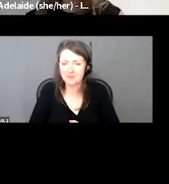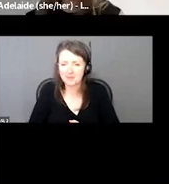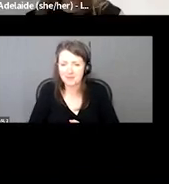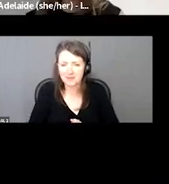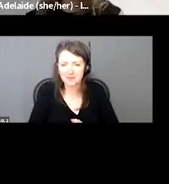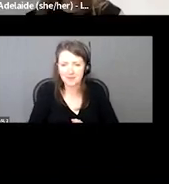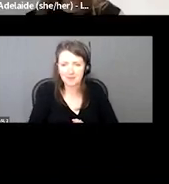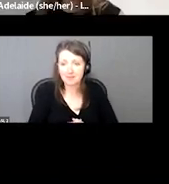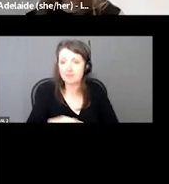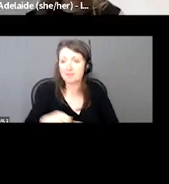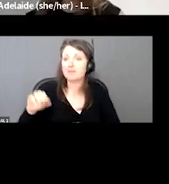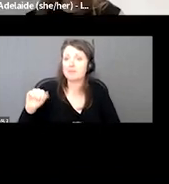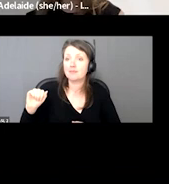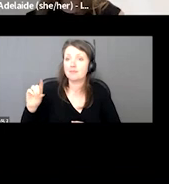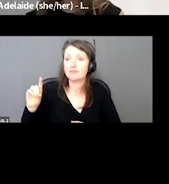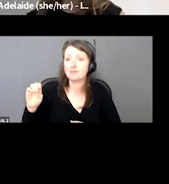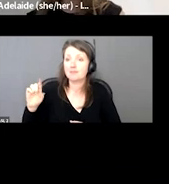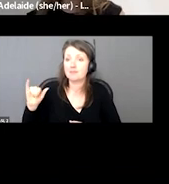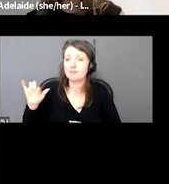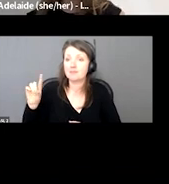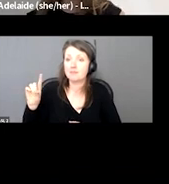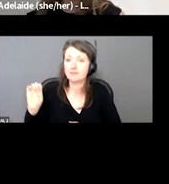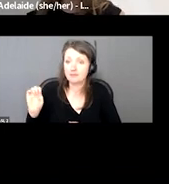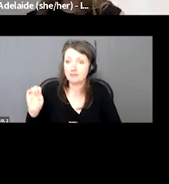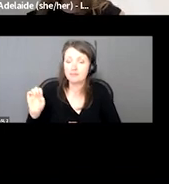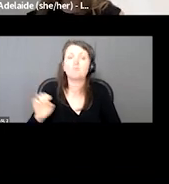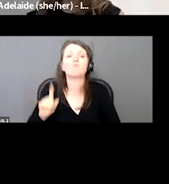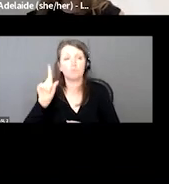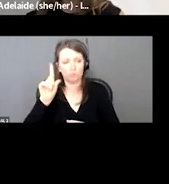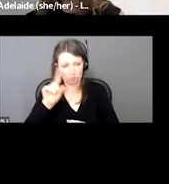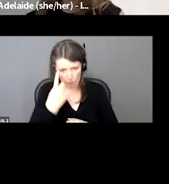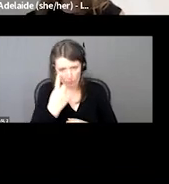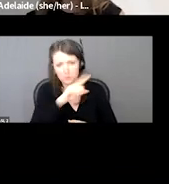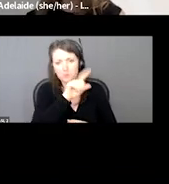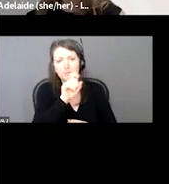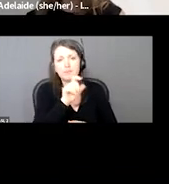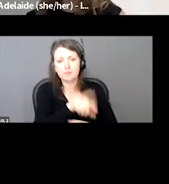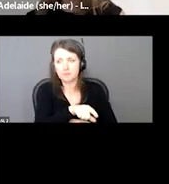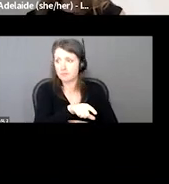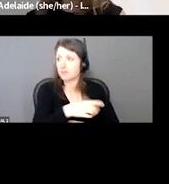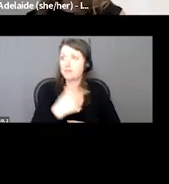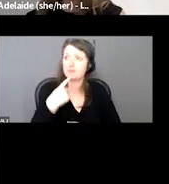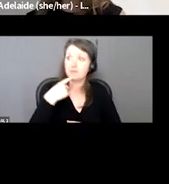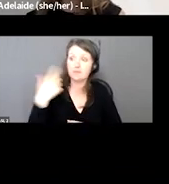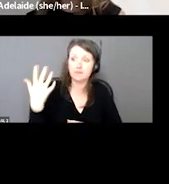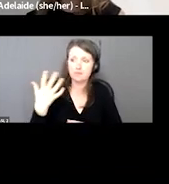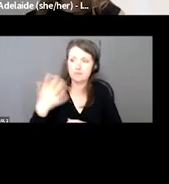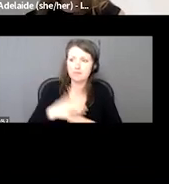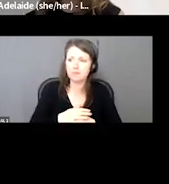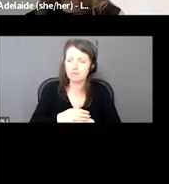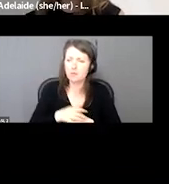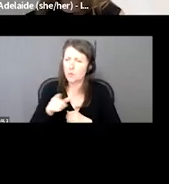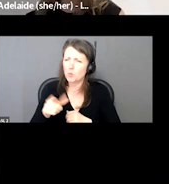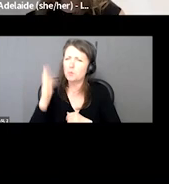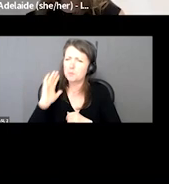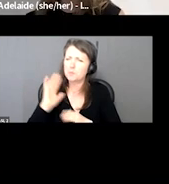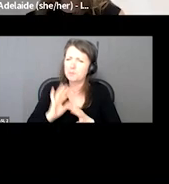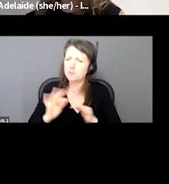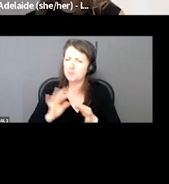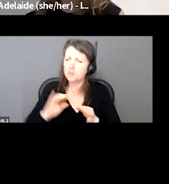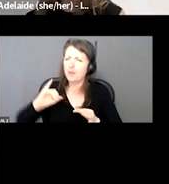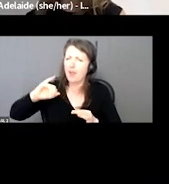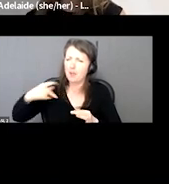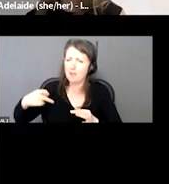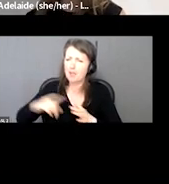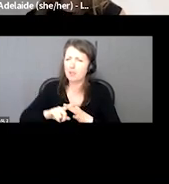Thank you, Nicolas. There is a question here in the Q&A stating, you mentioned earlier that IP starts at an